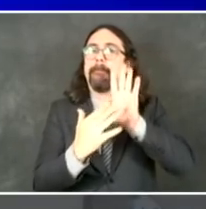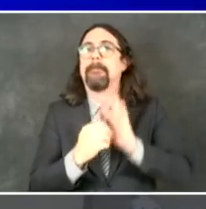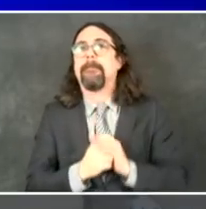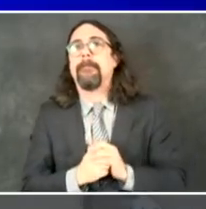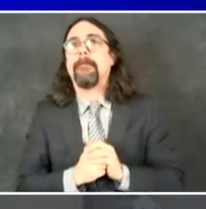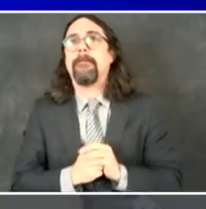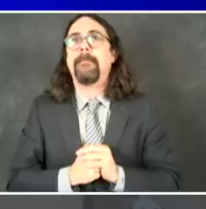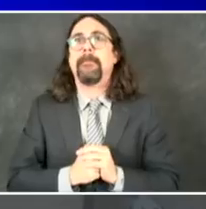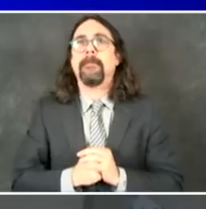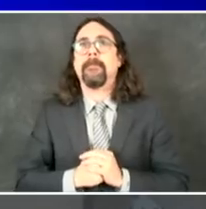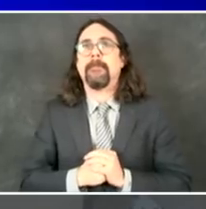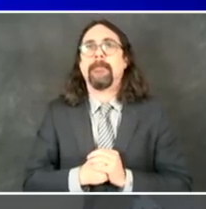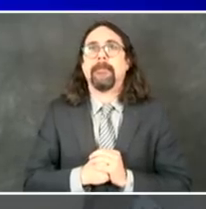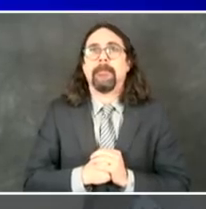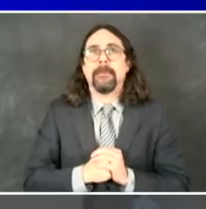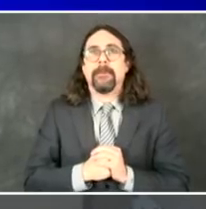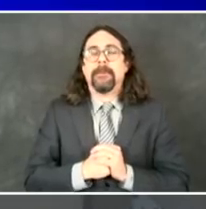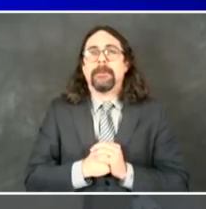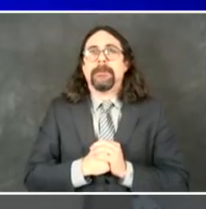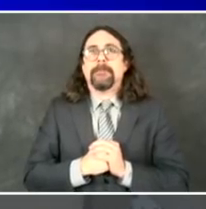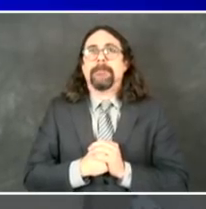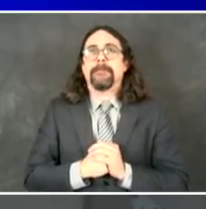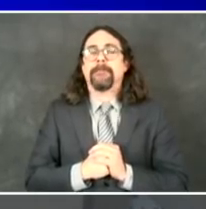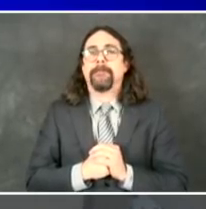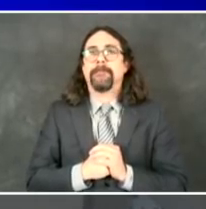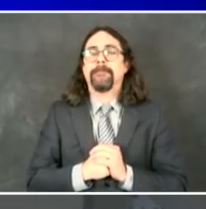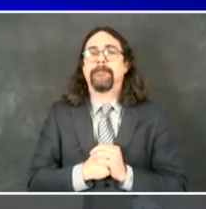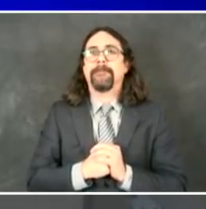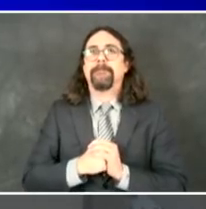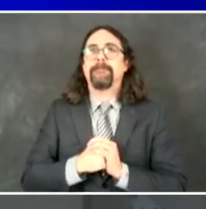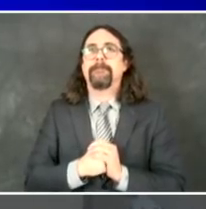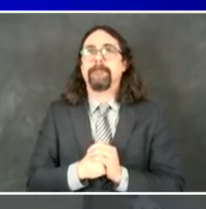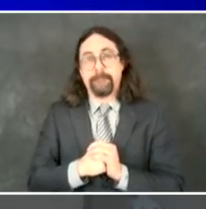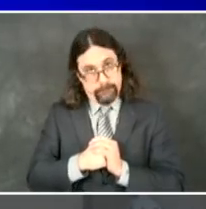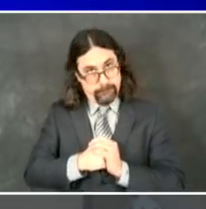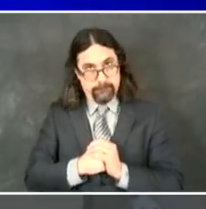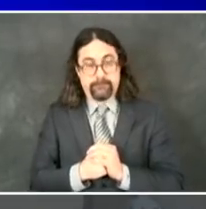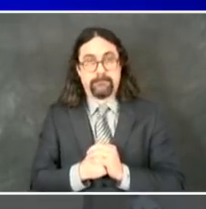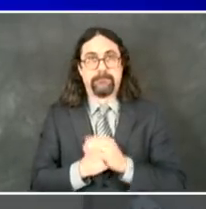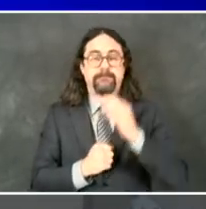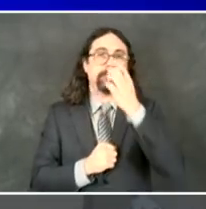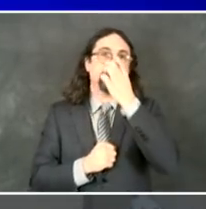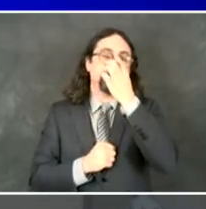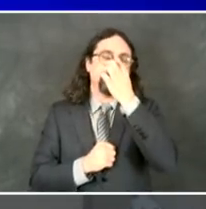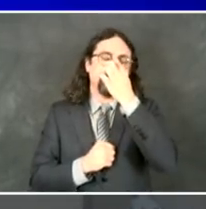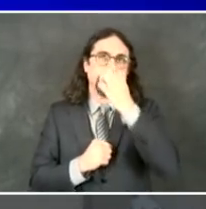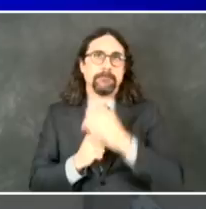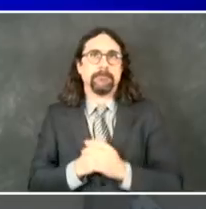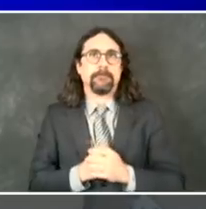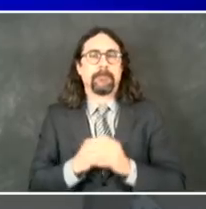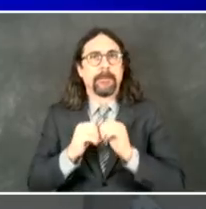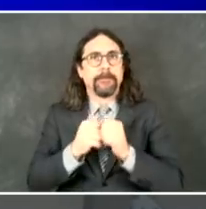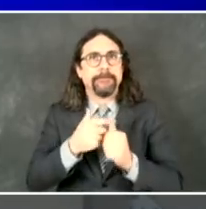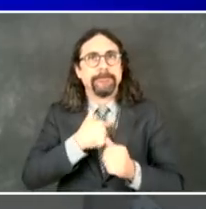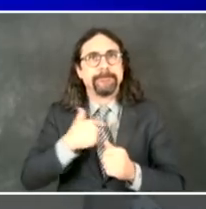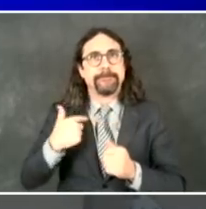do. A healthcare worker, even to do one test, had to put on, if you will, their body armor. They had to put on the